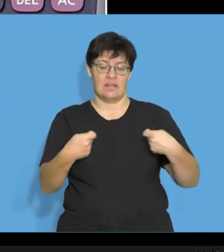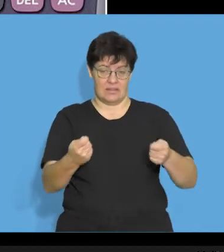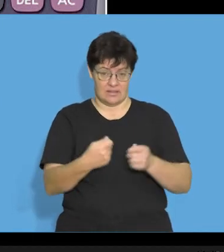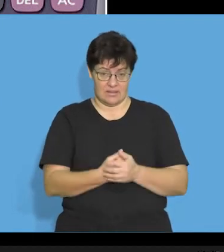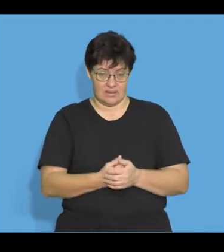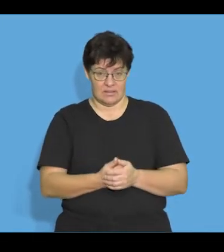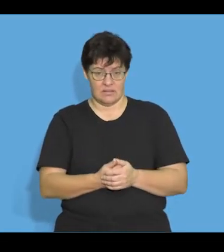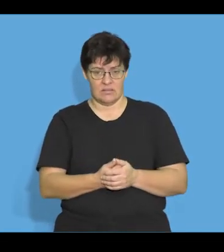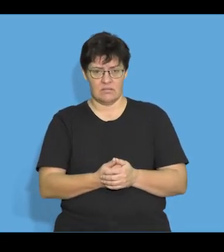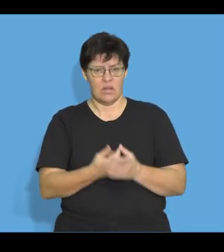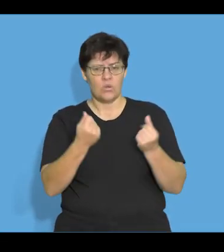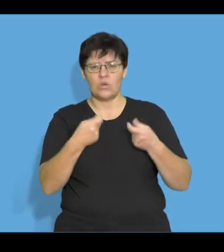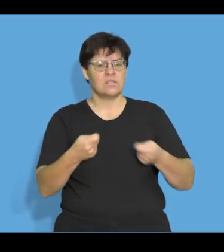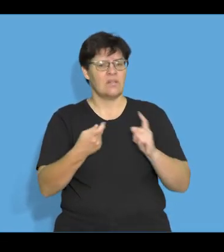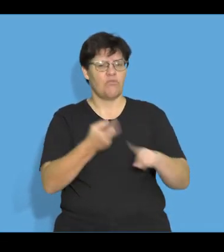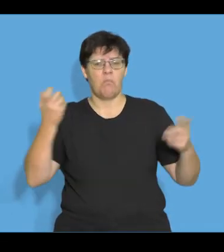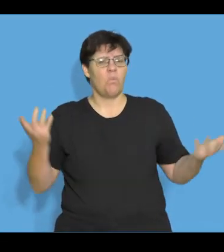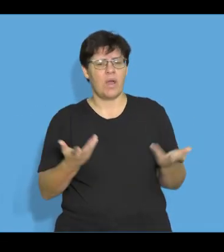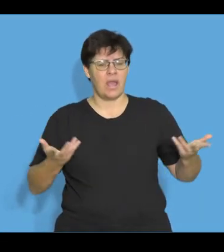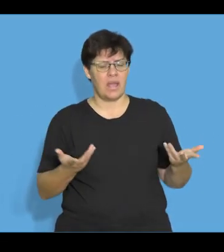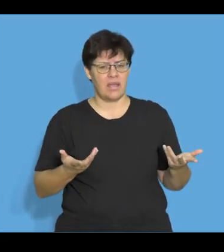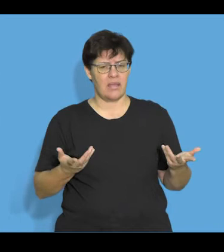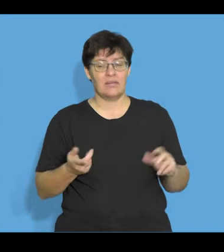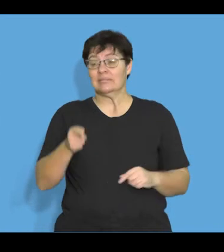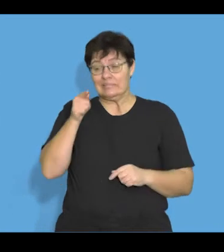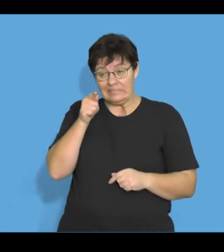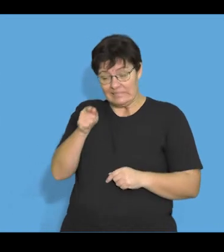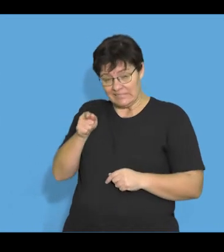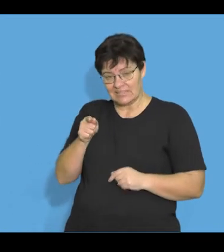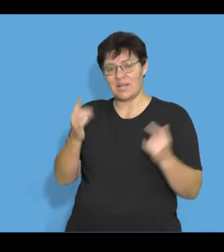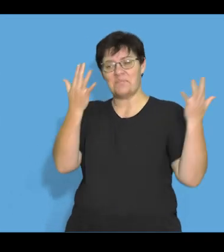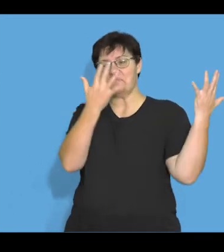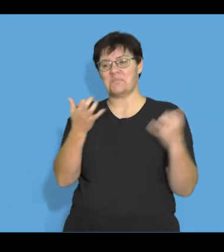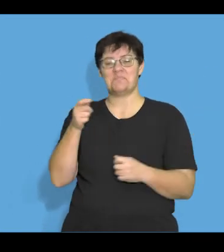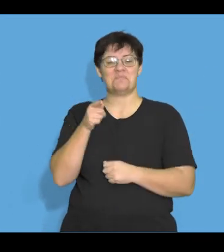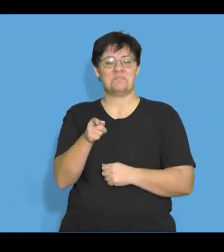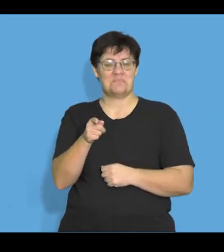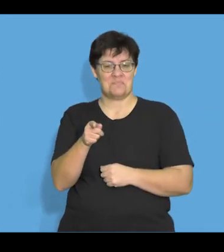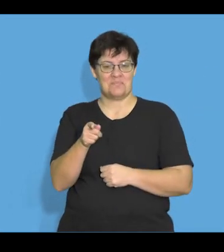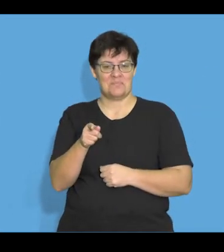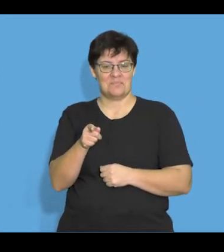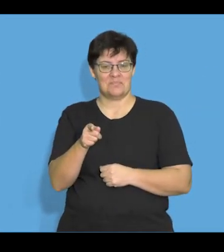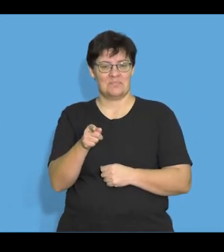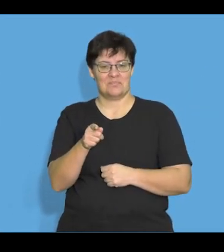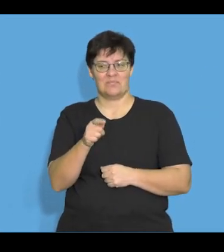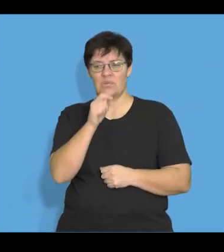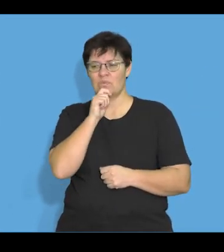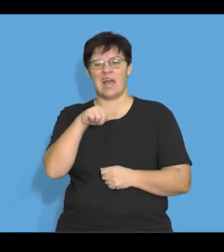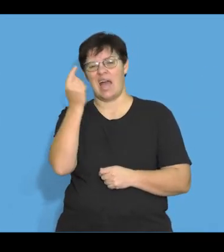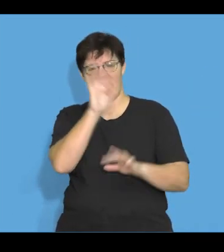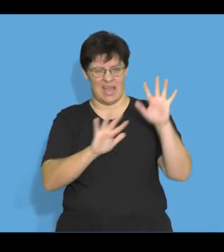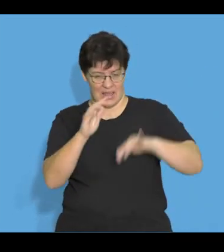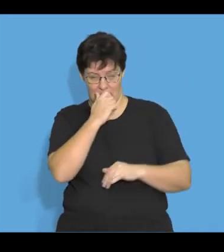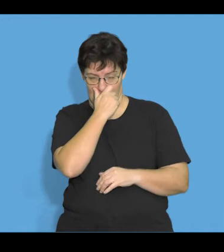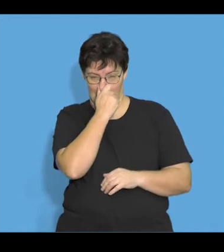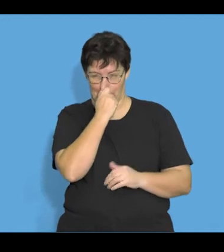where does that cost of sales come from? That cost of sales comes from your calculation. let me just use another color to illustrate it better for